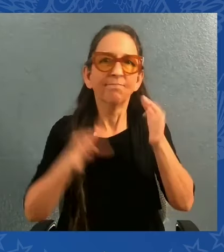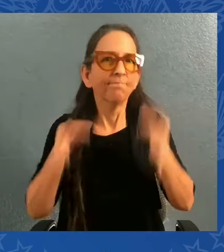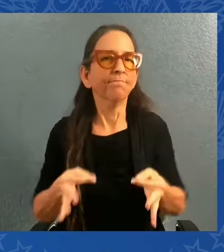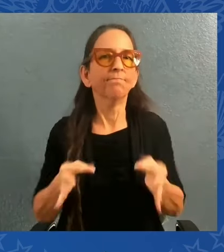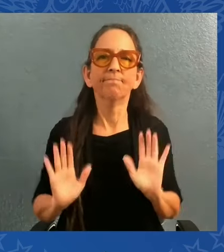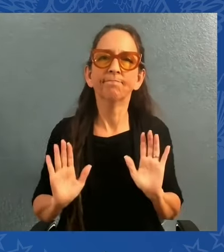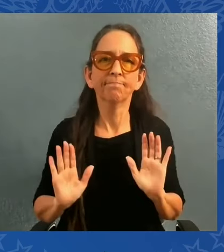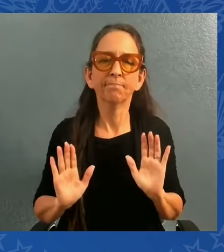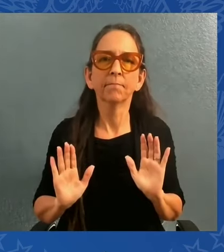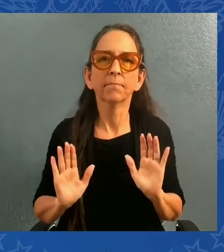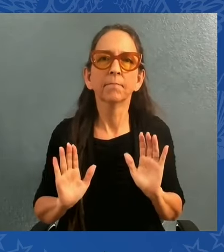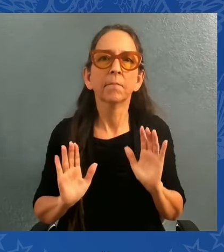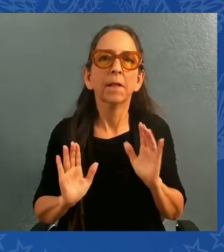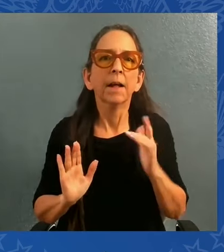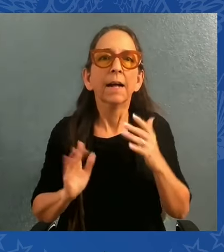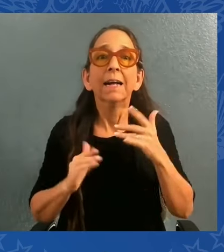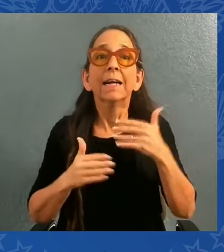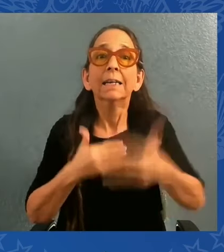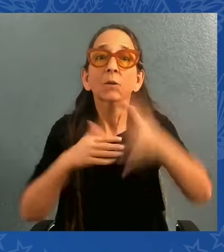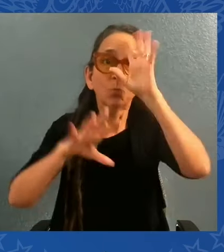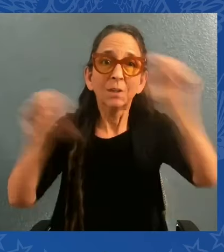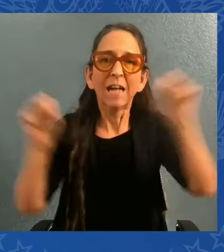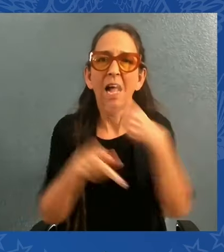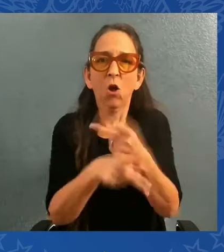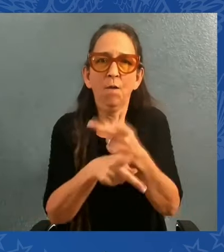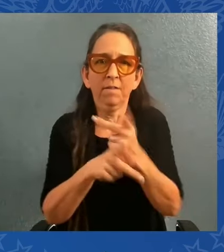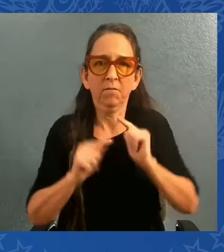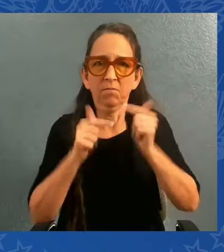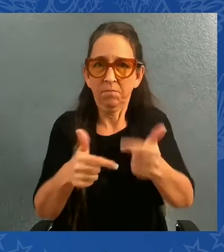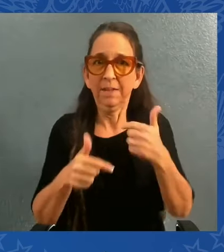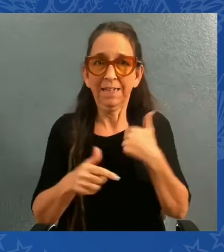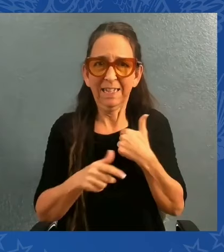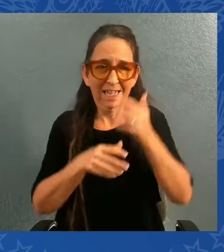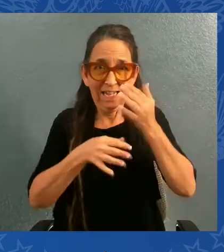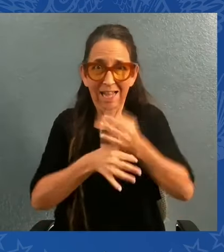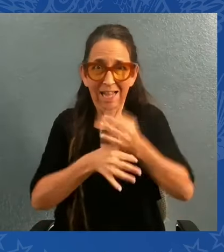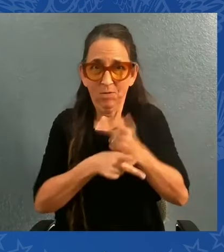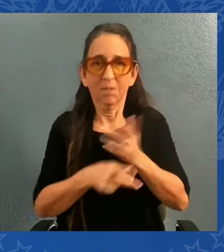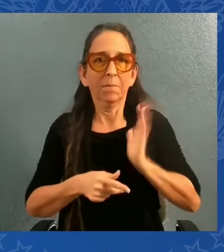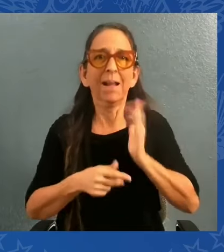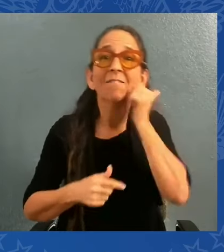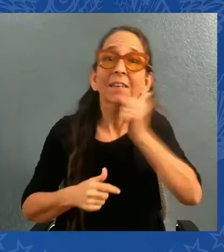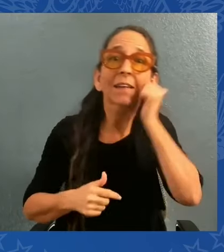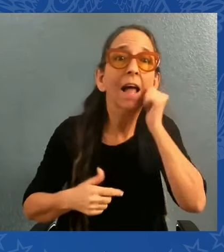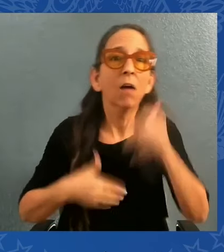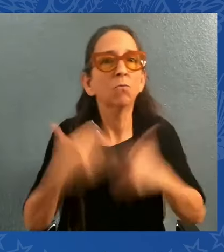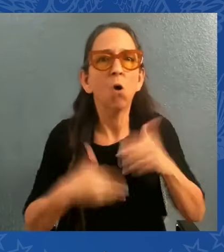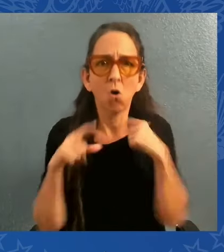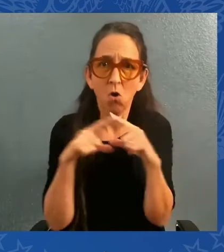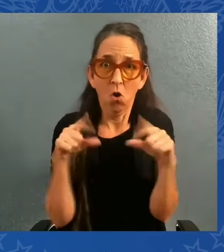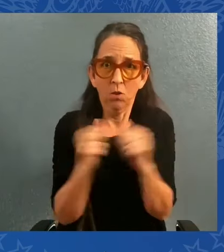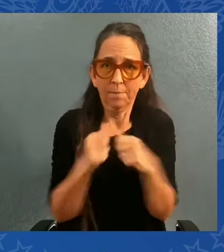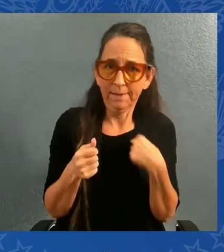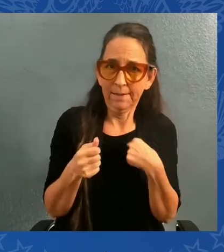Every day, I still carry a card with me, my schedule, every single day for the last 10 years. On the back of